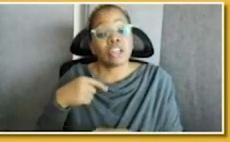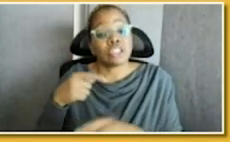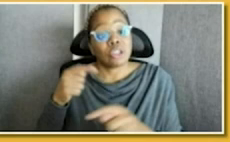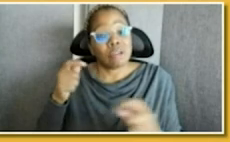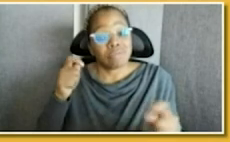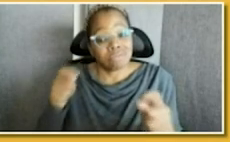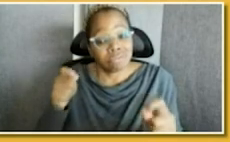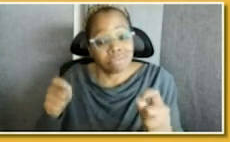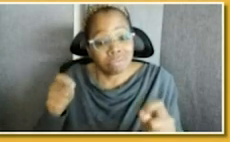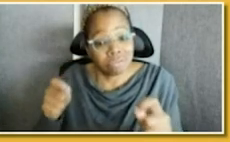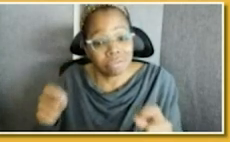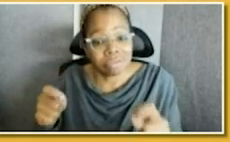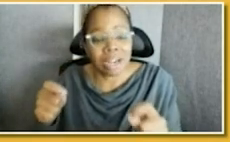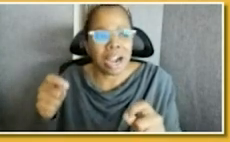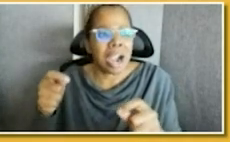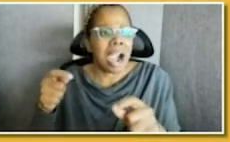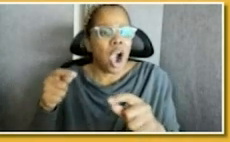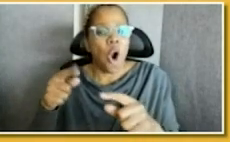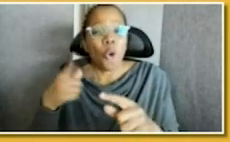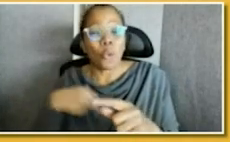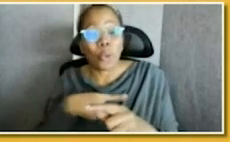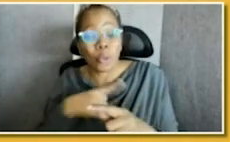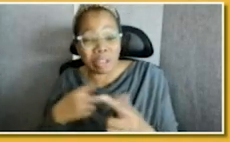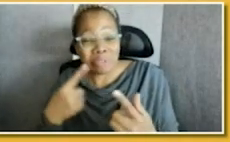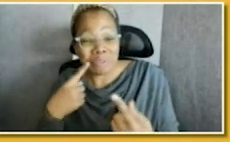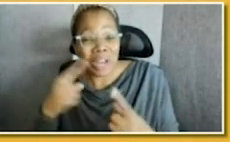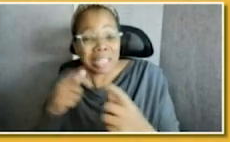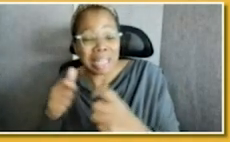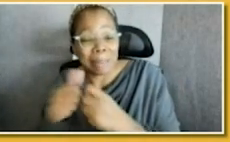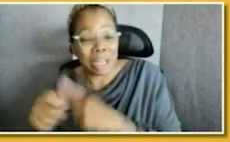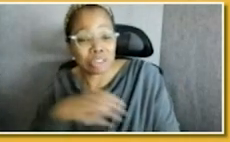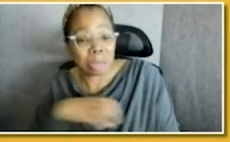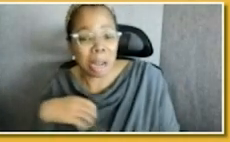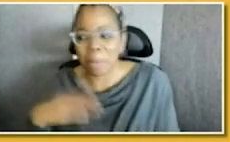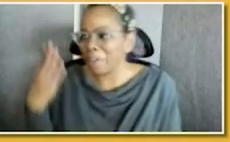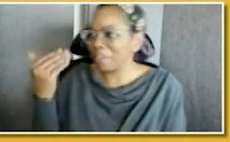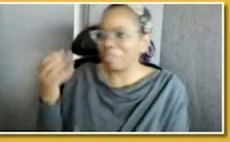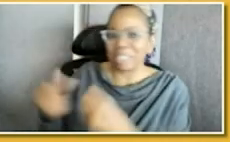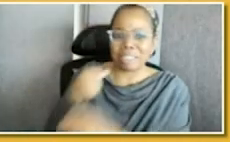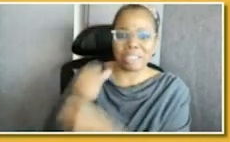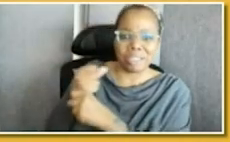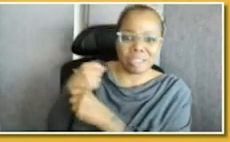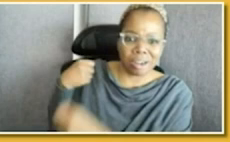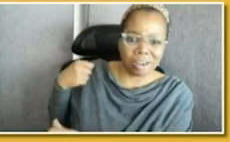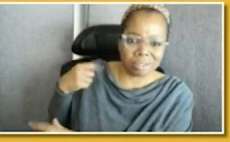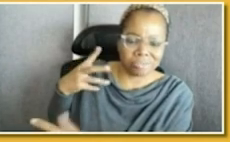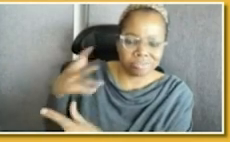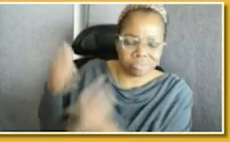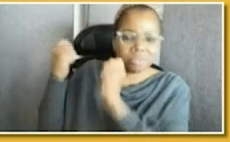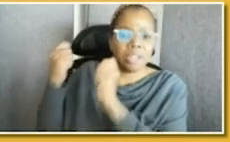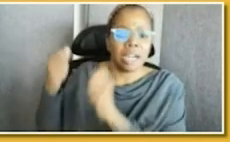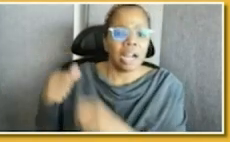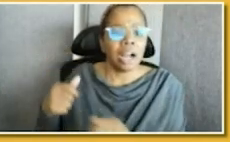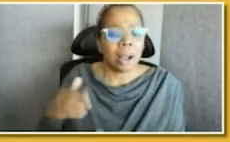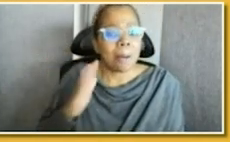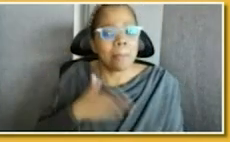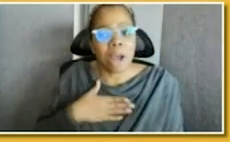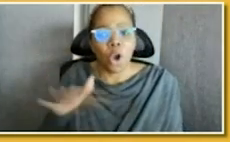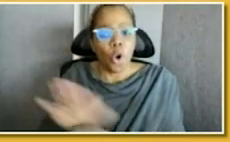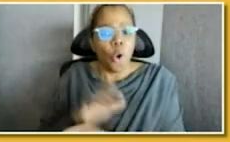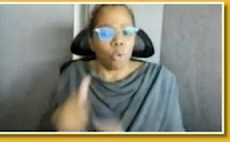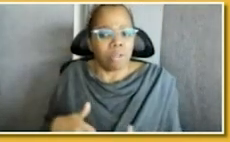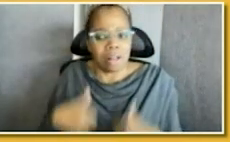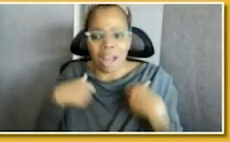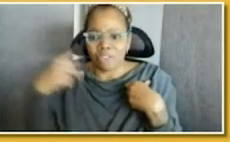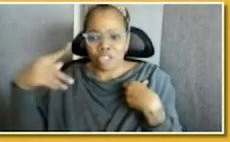passed. And my whole time in the Postal Service, they've been fighting that, you know, trying to get changes and get rid of that